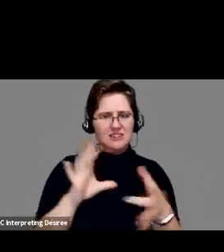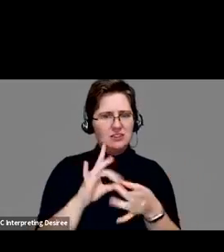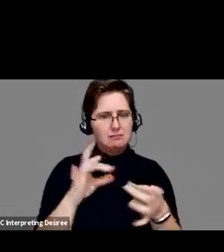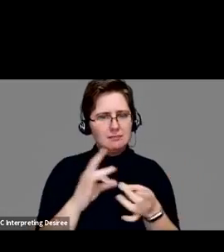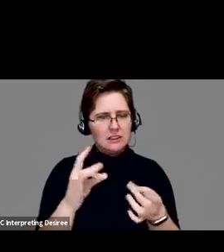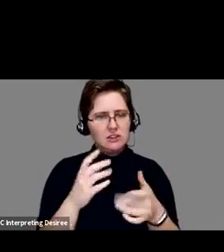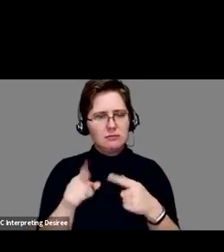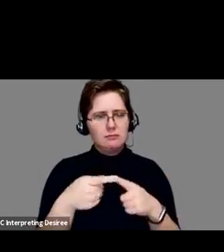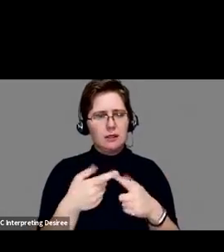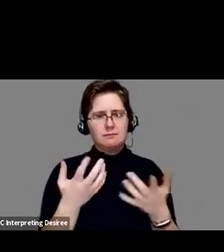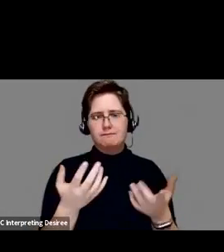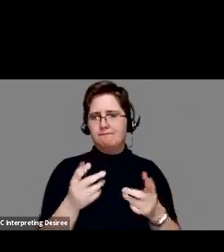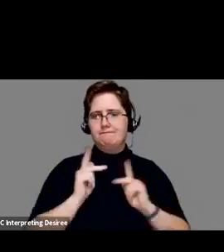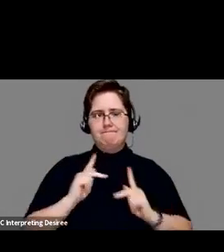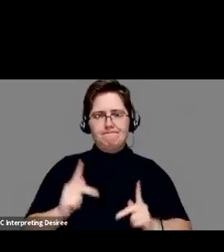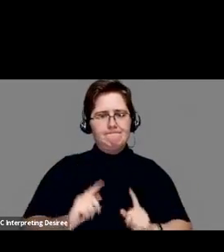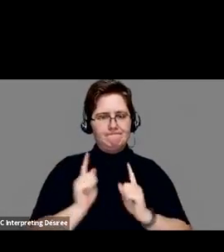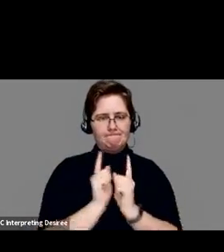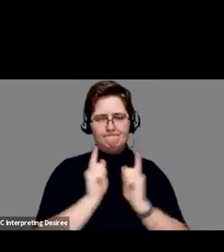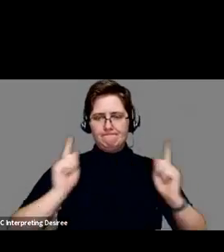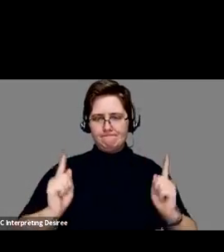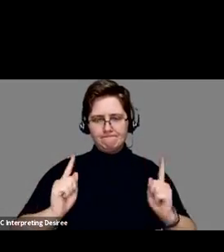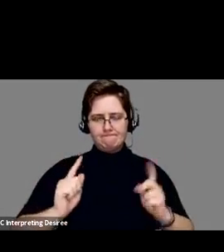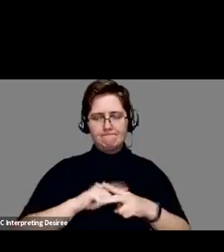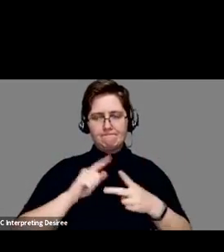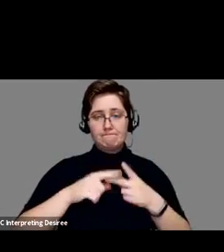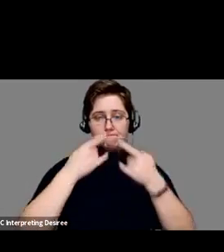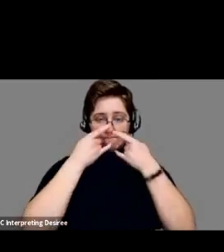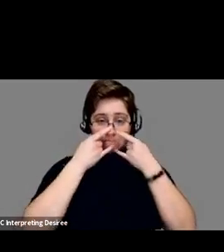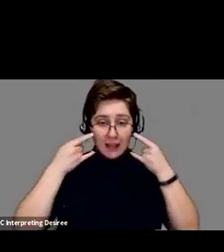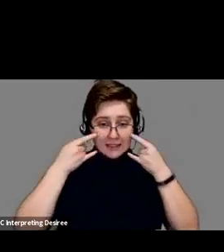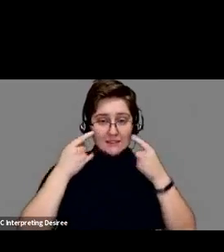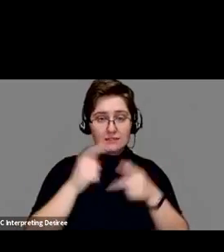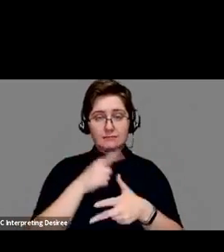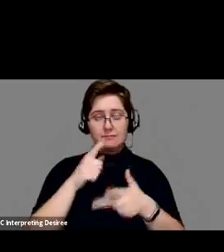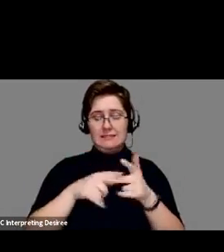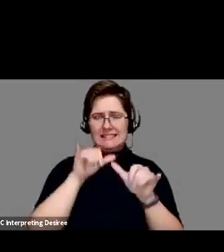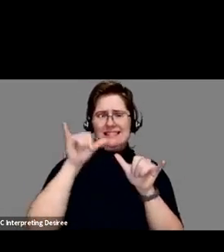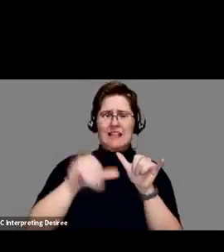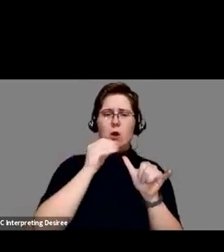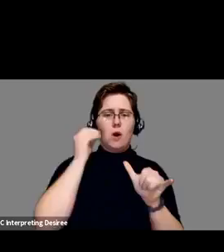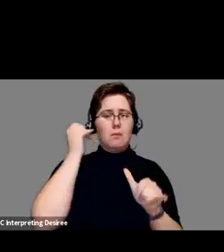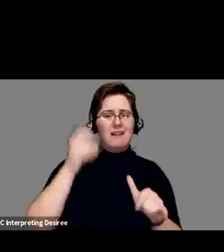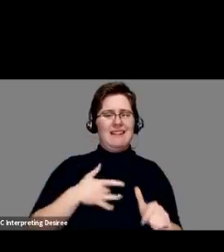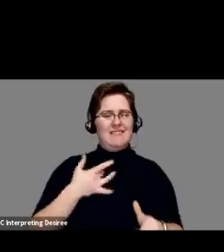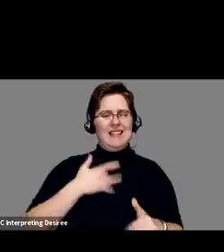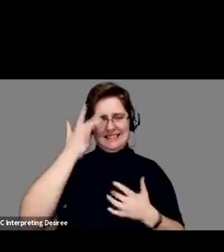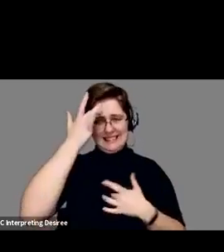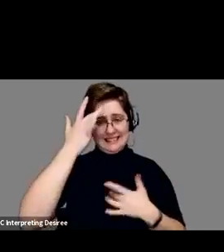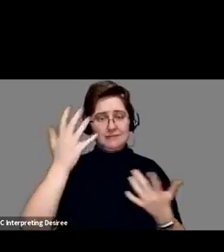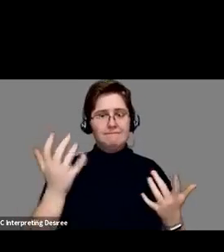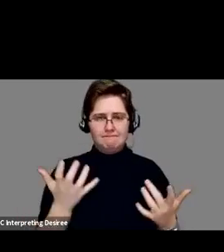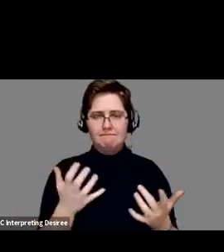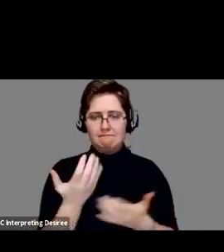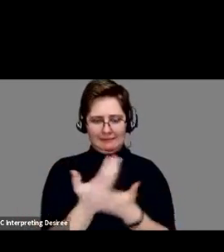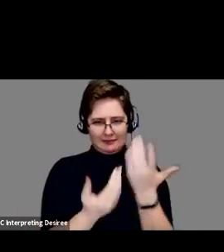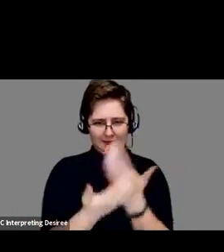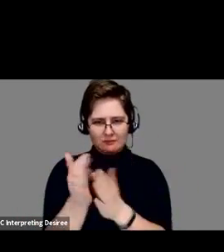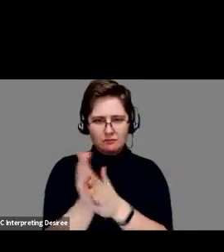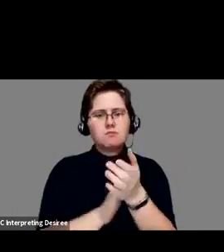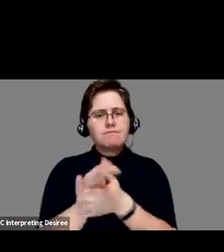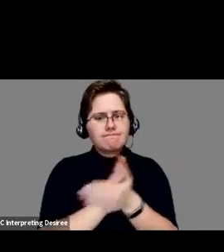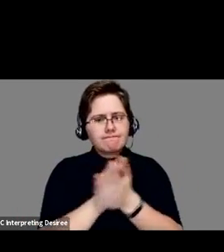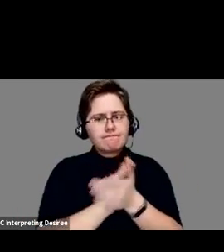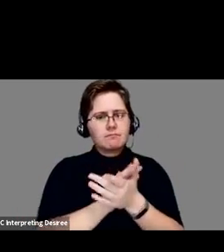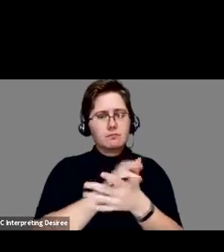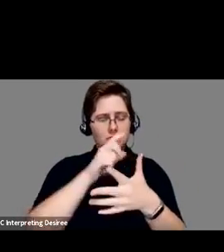the physical distancing, the wearing the masks, the staying home when you're ill, hand washing. Those